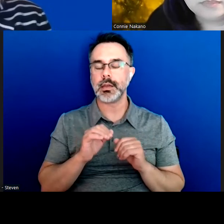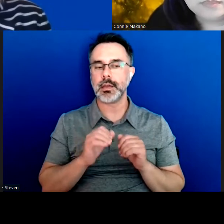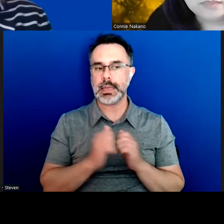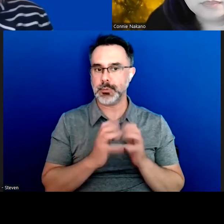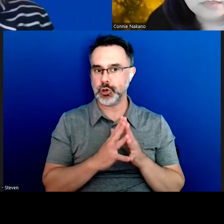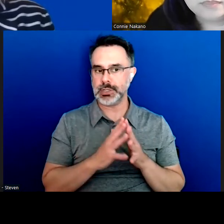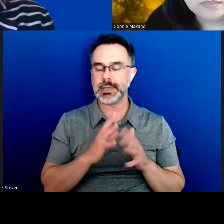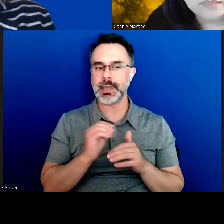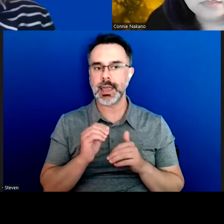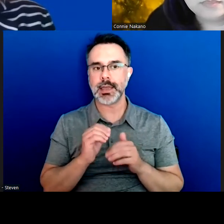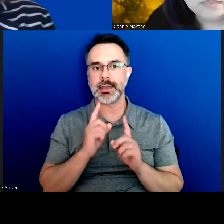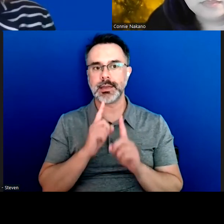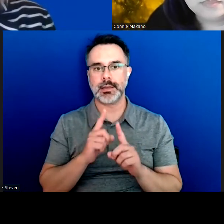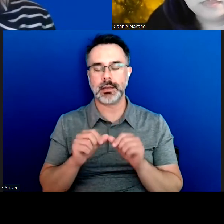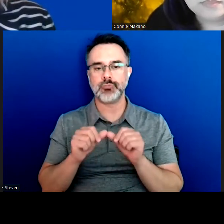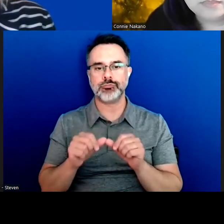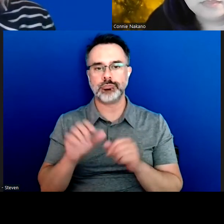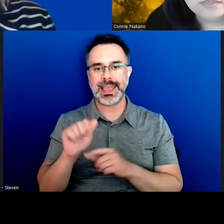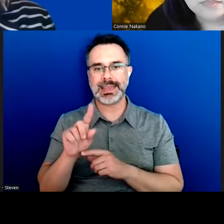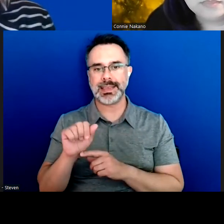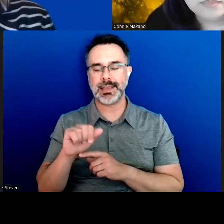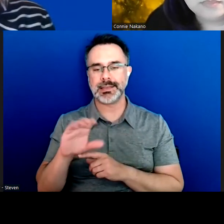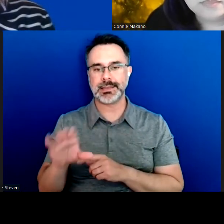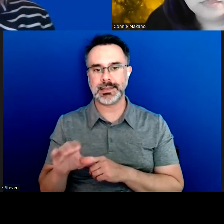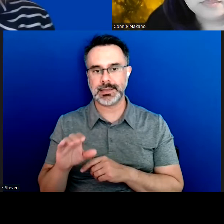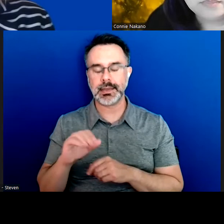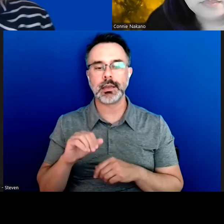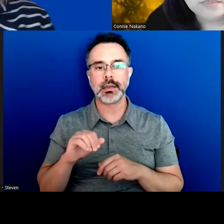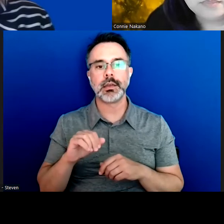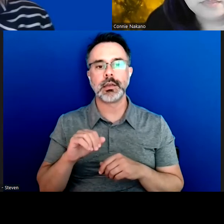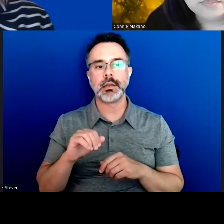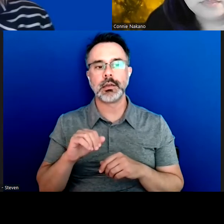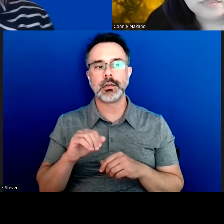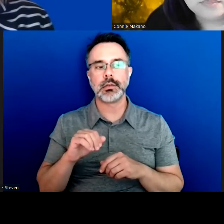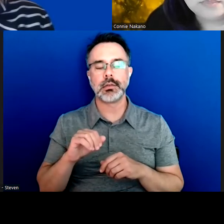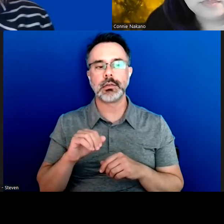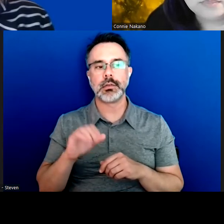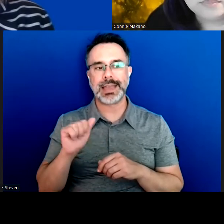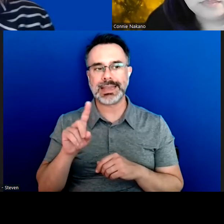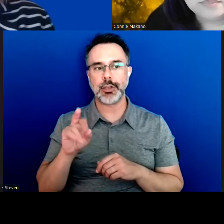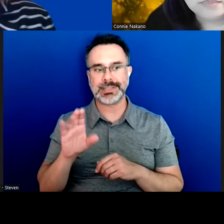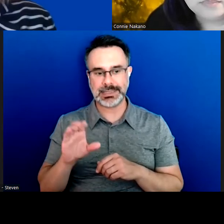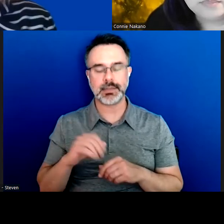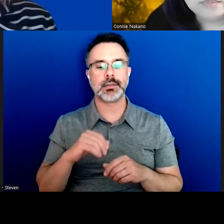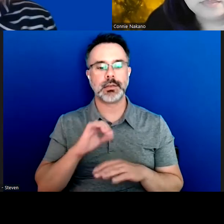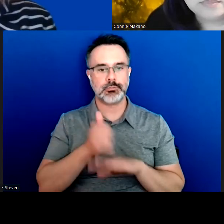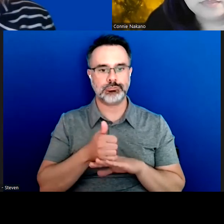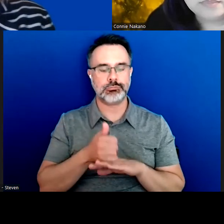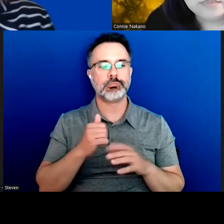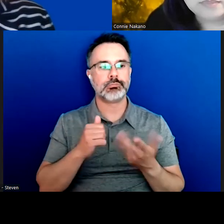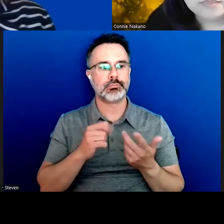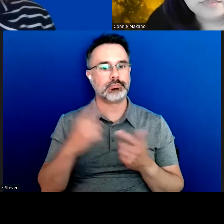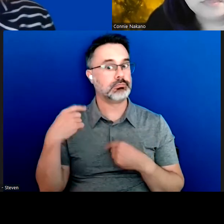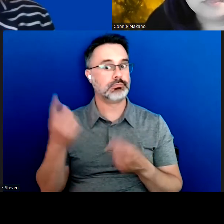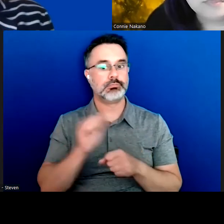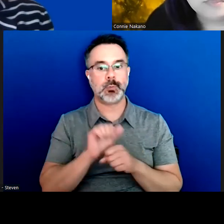group has been with our partners at the local level, has been very successful in increasing the reach of that ADRC network